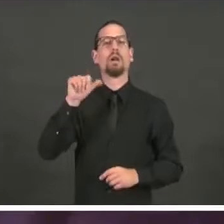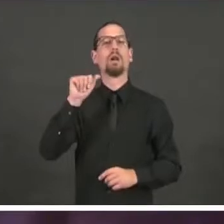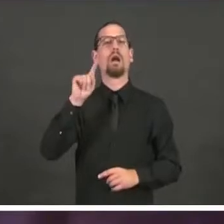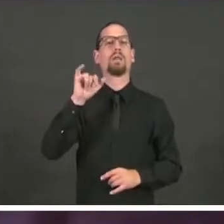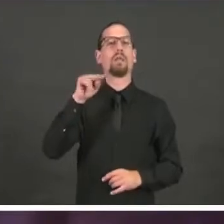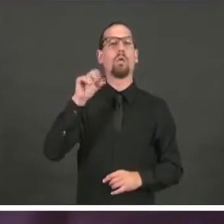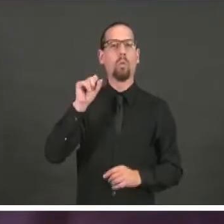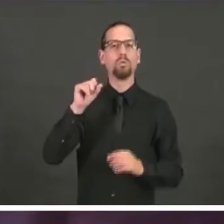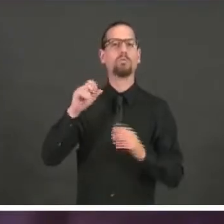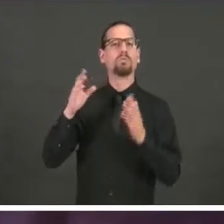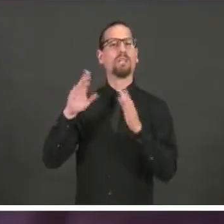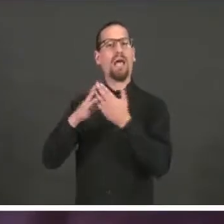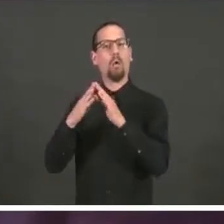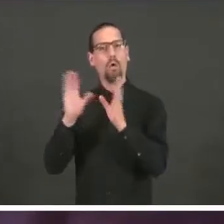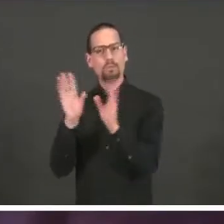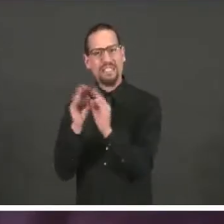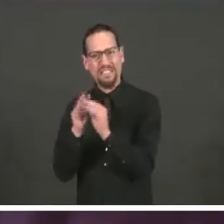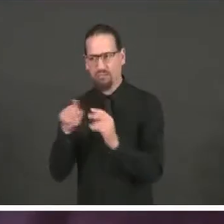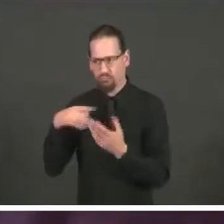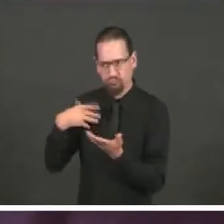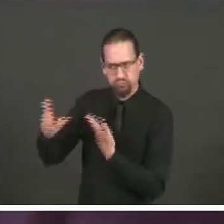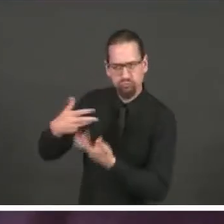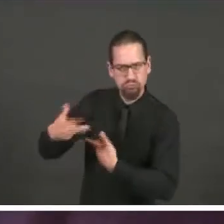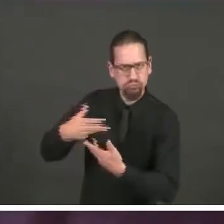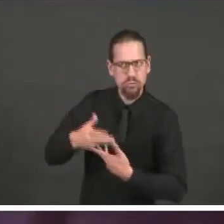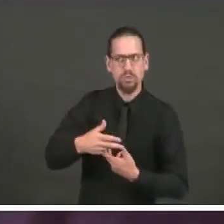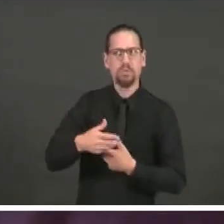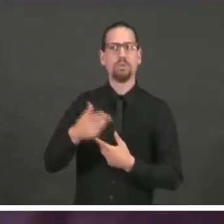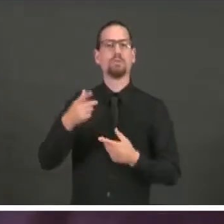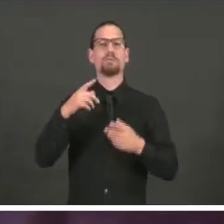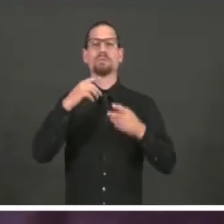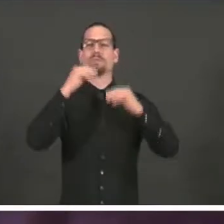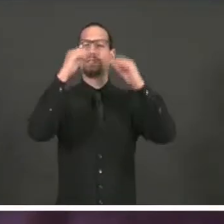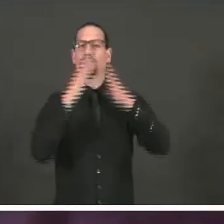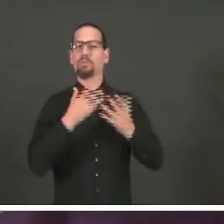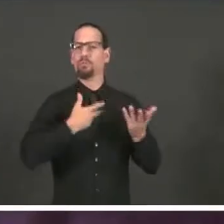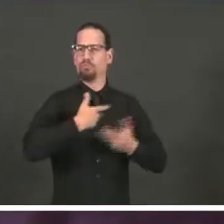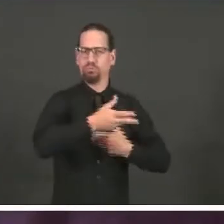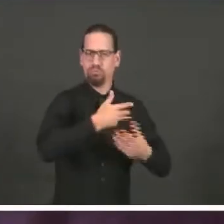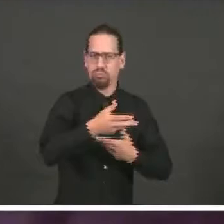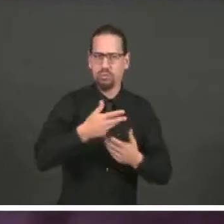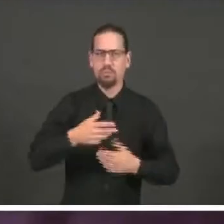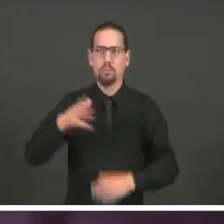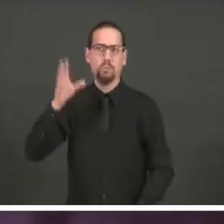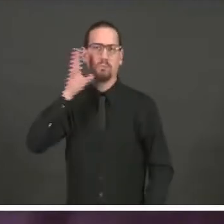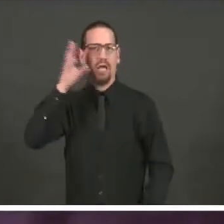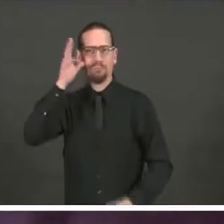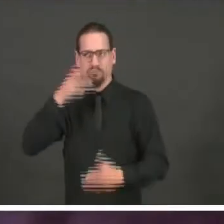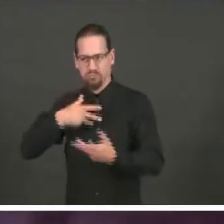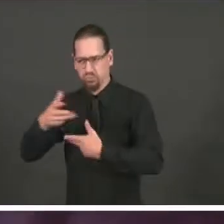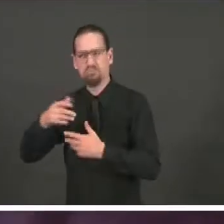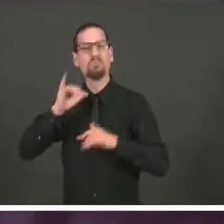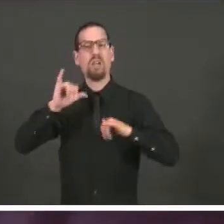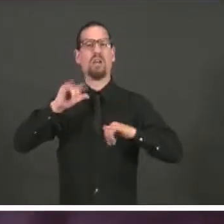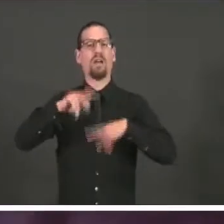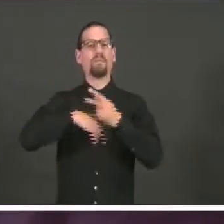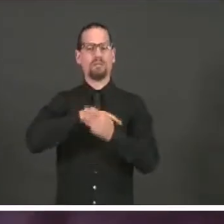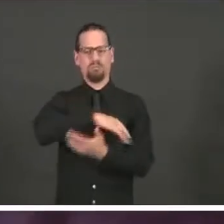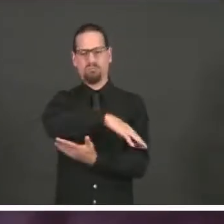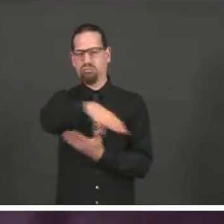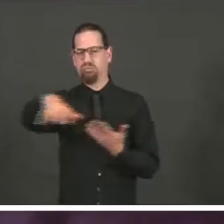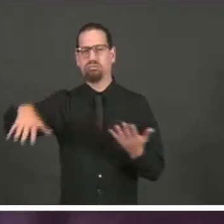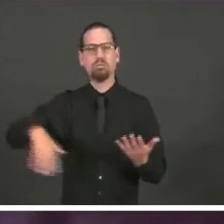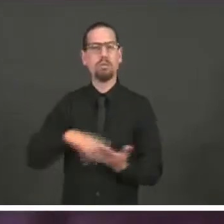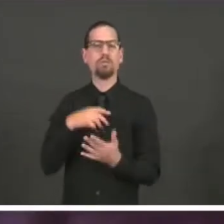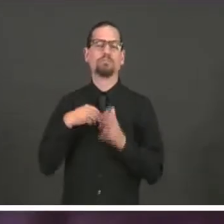had topics with teachers. We're meeting with parents statewide, regionally. That has continued to happen. We've also